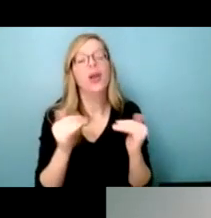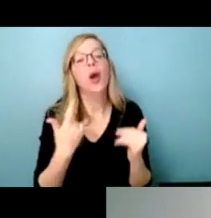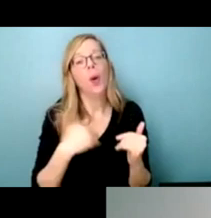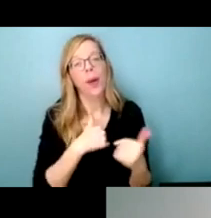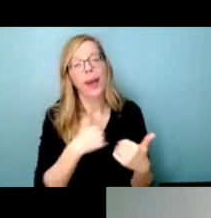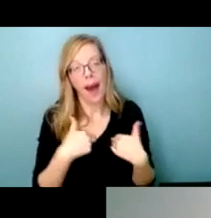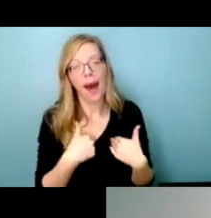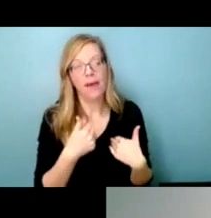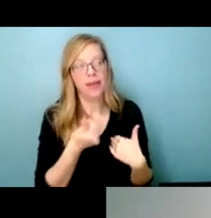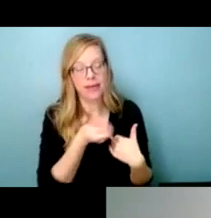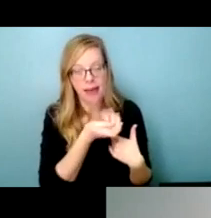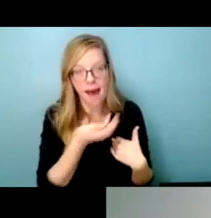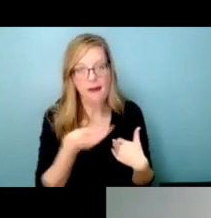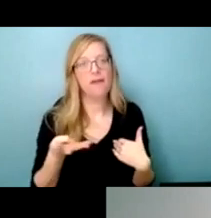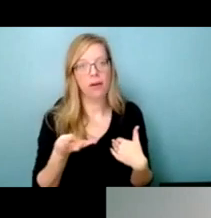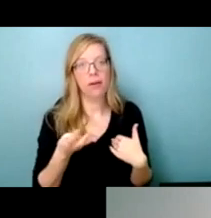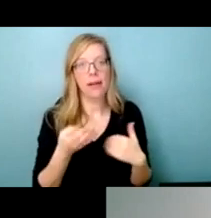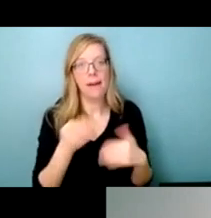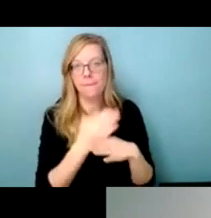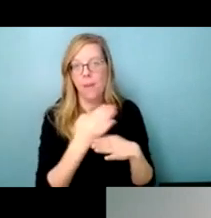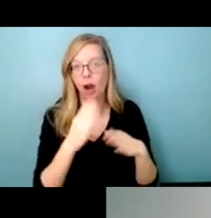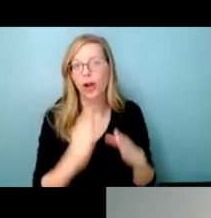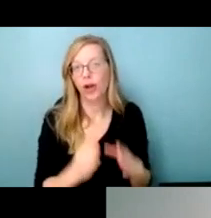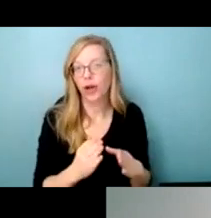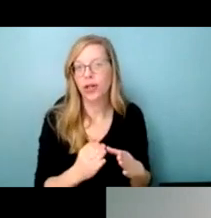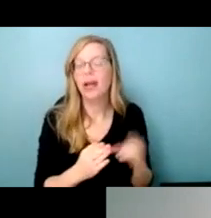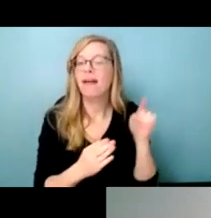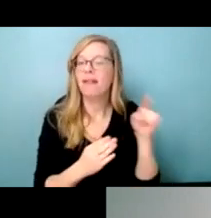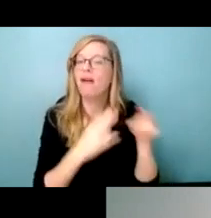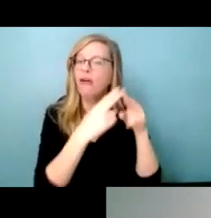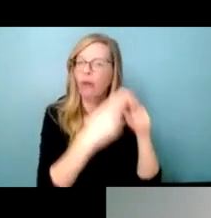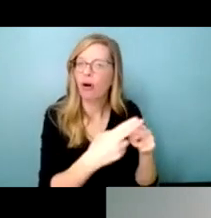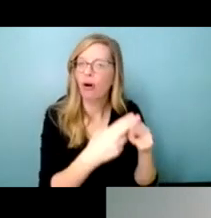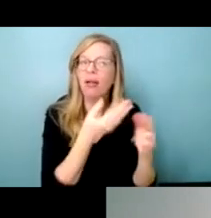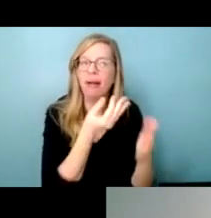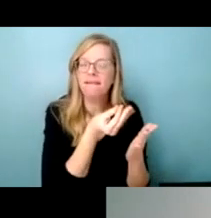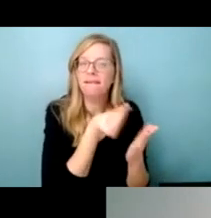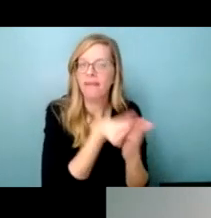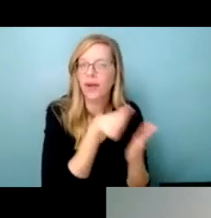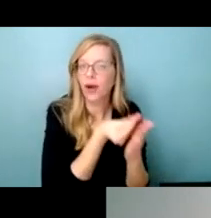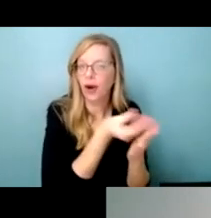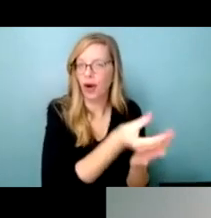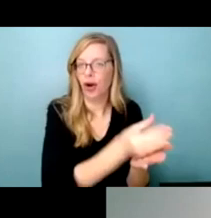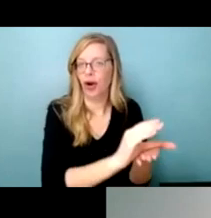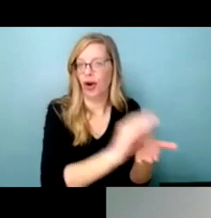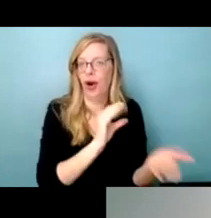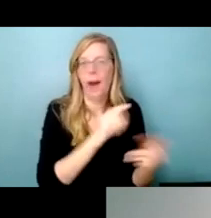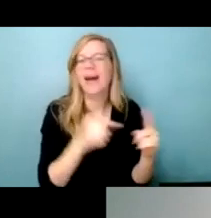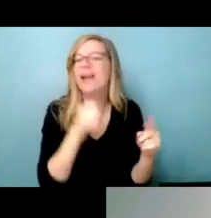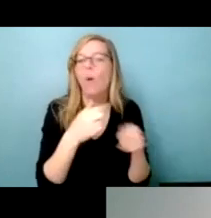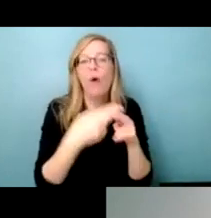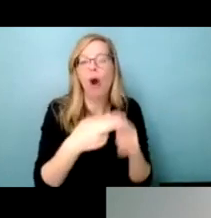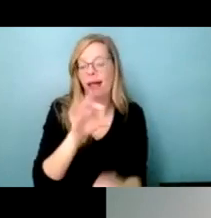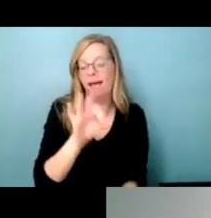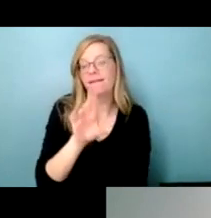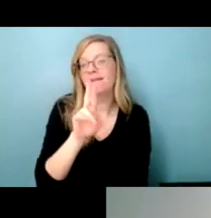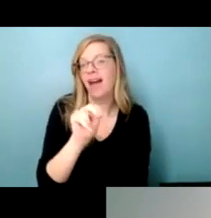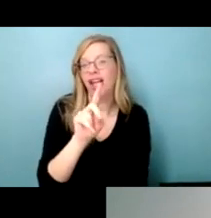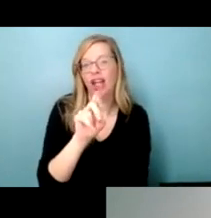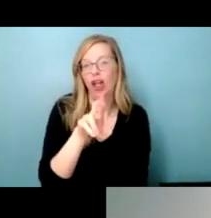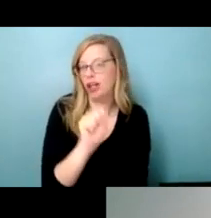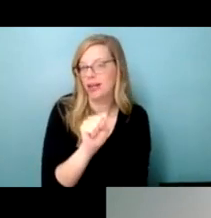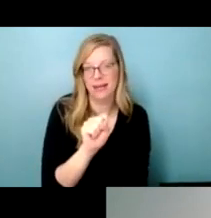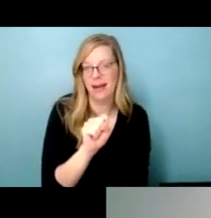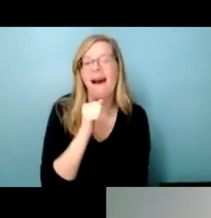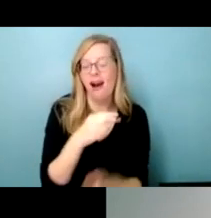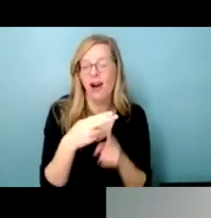partners that I guess would be technically considered funders, but we don't call them funders. We don't consider them funders. We call them partners